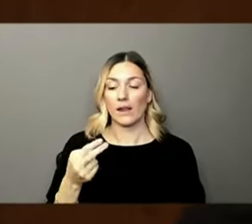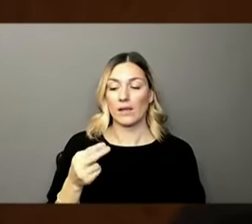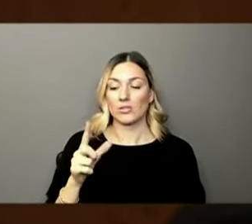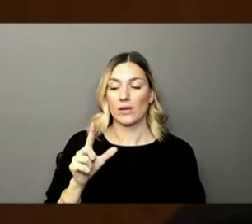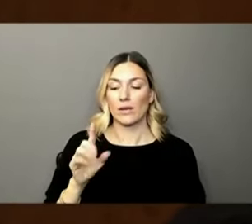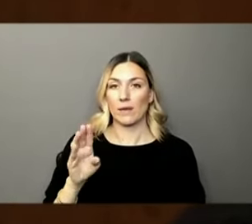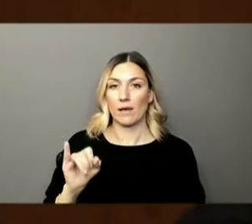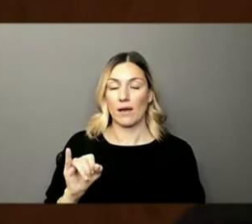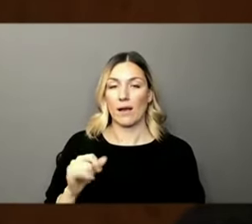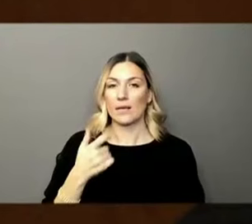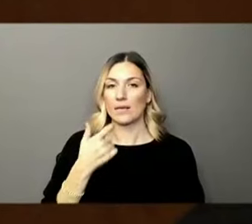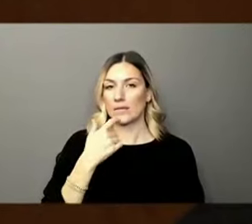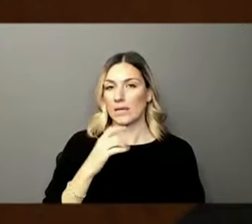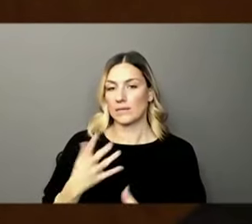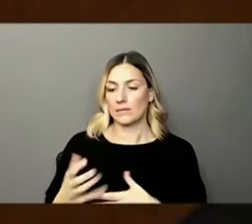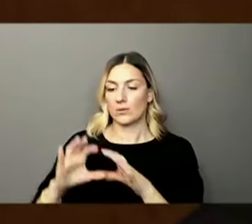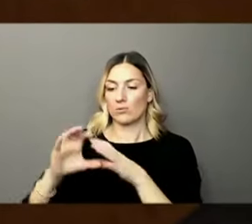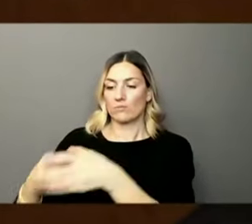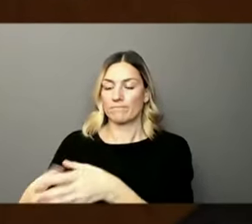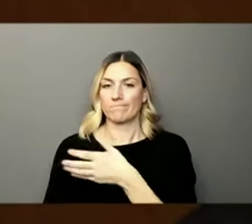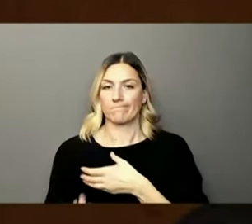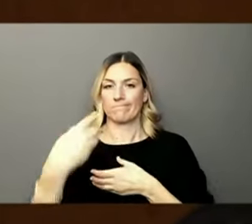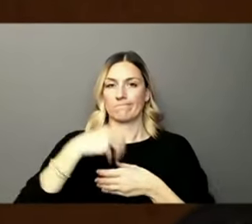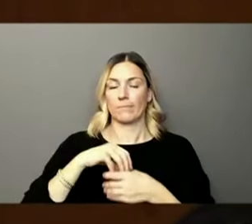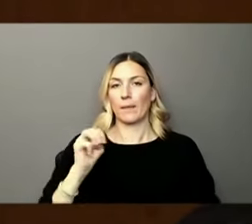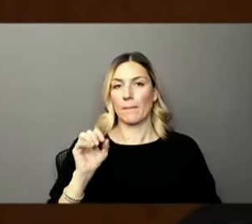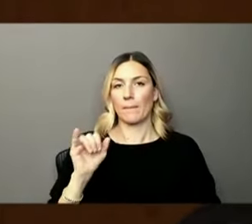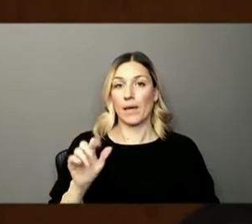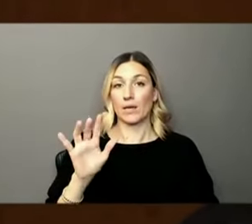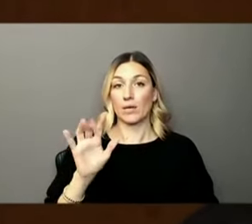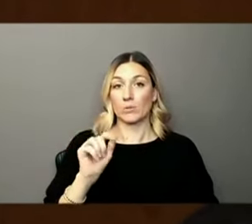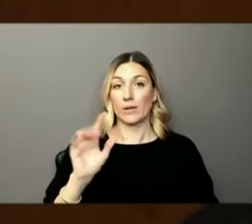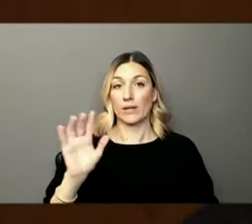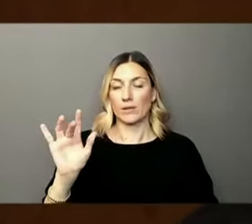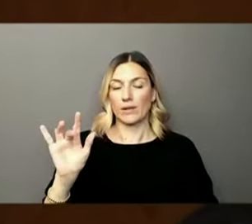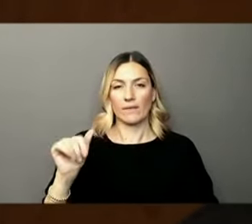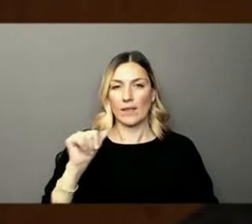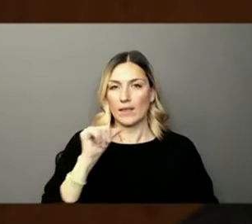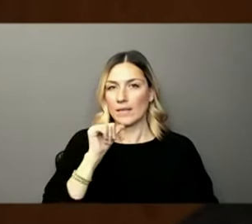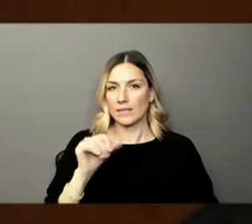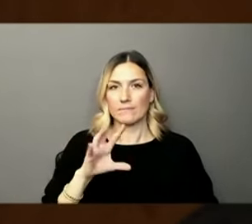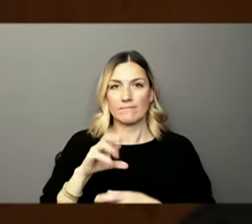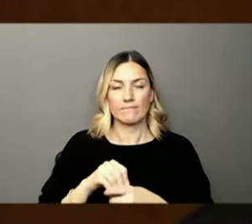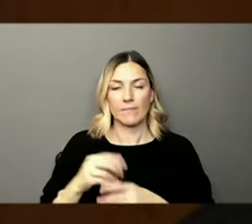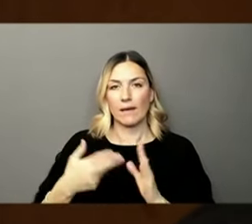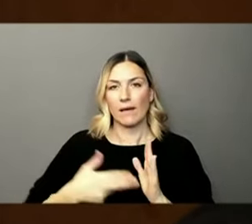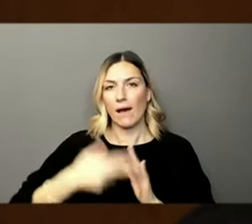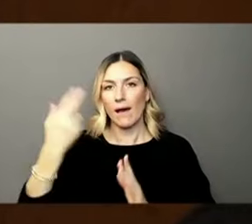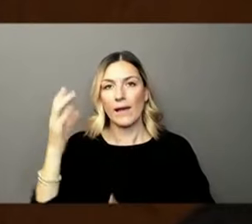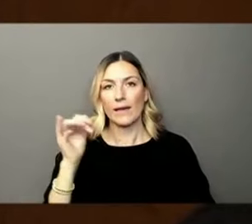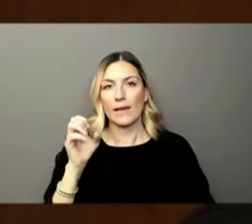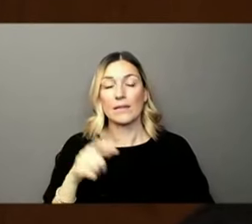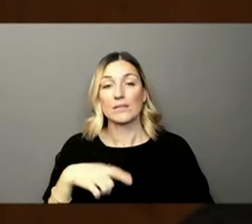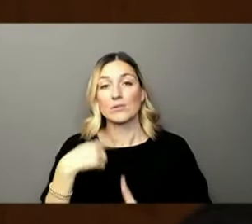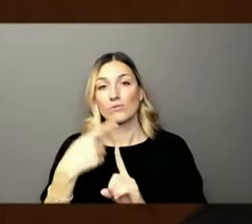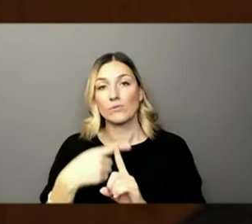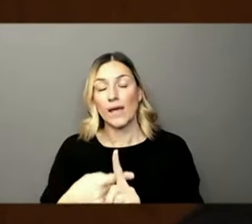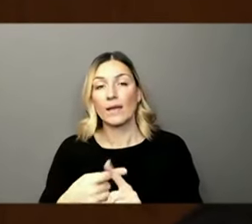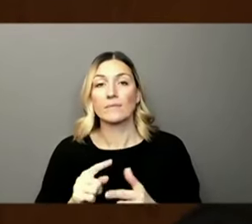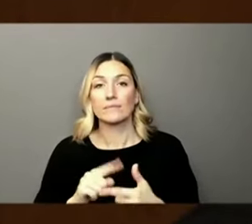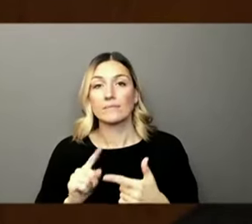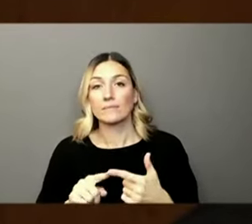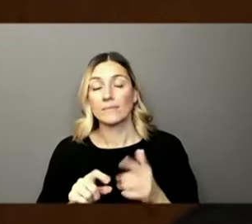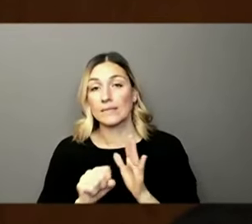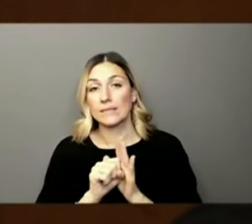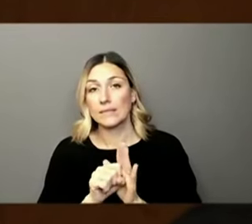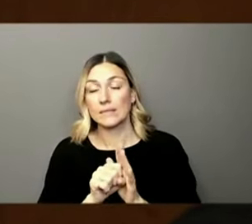the cohort in May 2025. This decision does not account for the ongoing high COVID-19 case rate, protracted nature of long COVID symptoms,